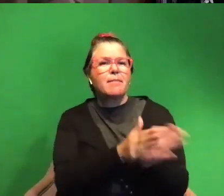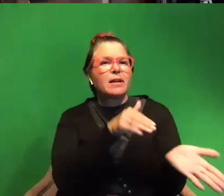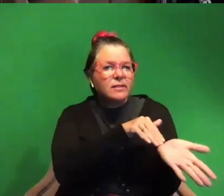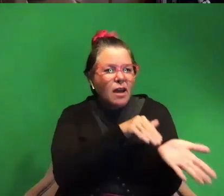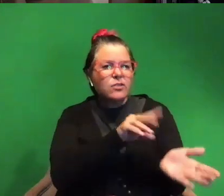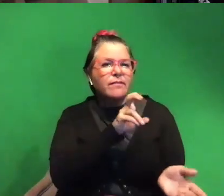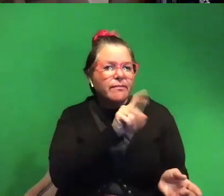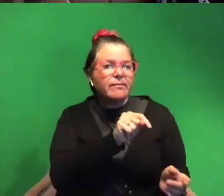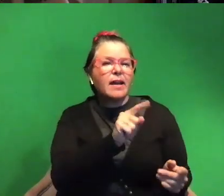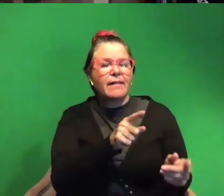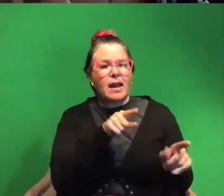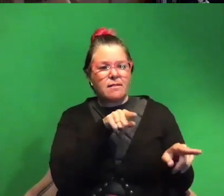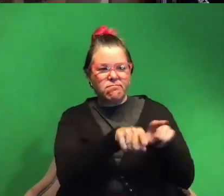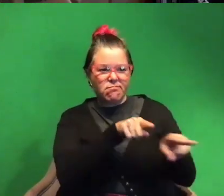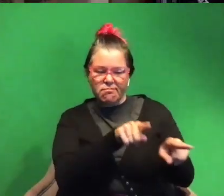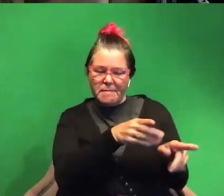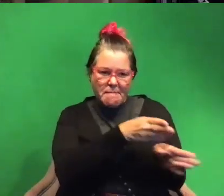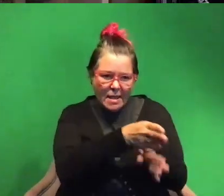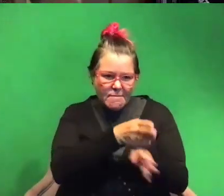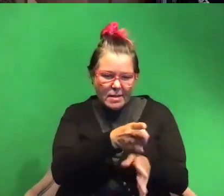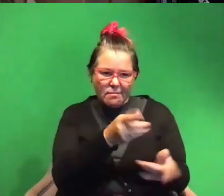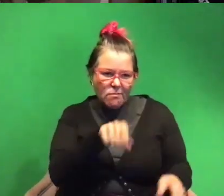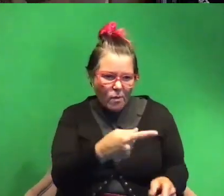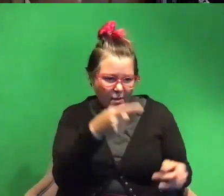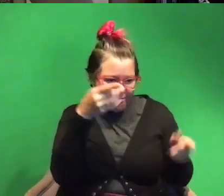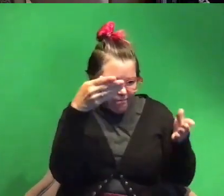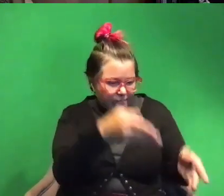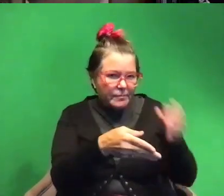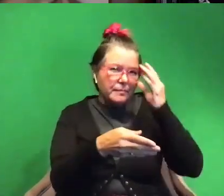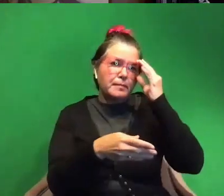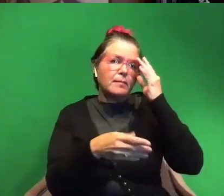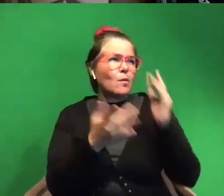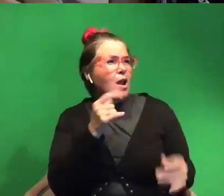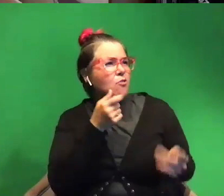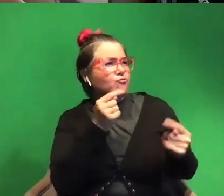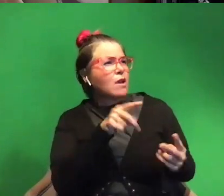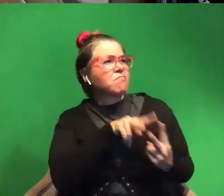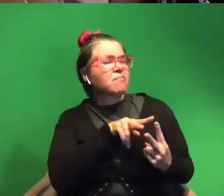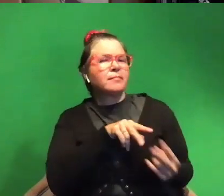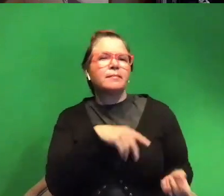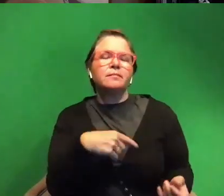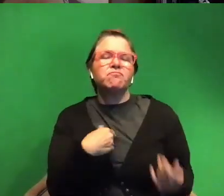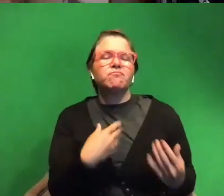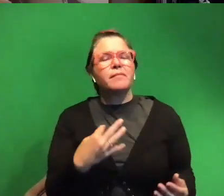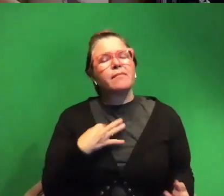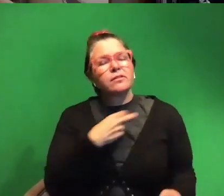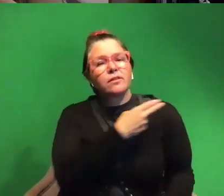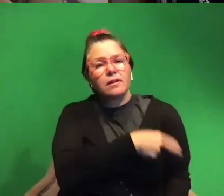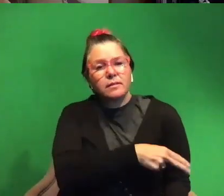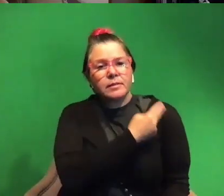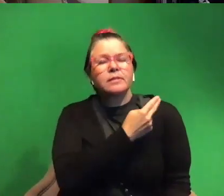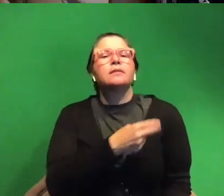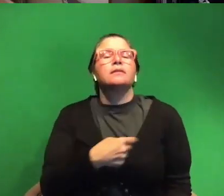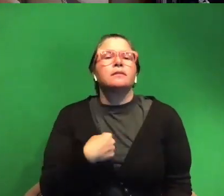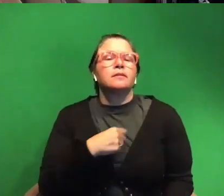vet are sort of the two main lines of thinking that people are like, oh, why don't you try those things out? So I volunteered at a hospital. I